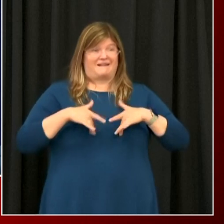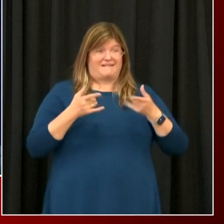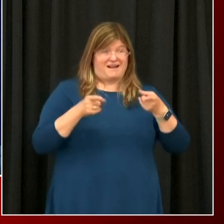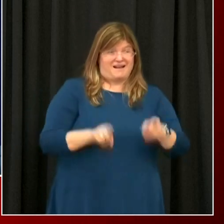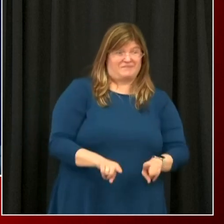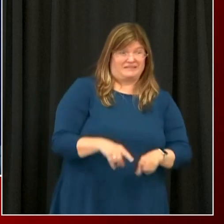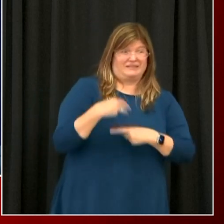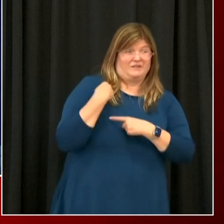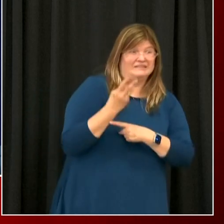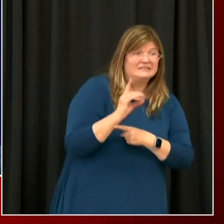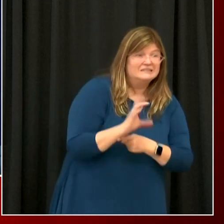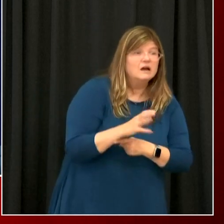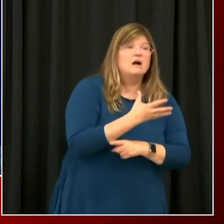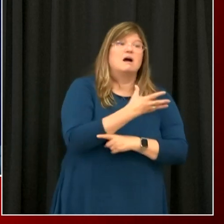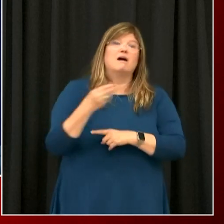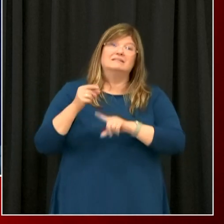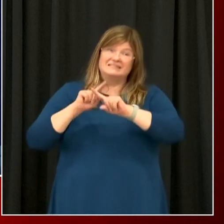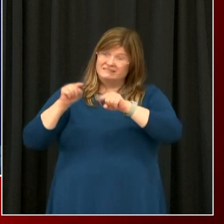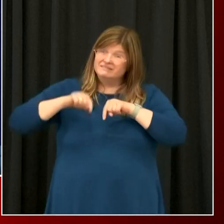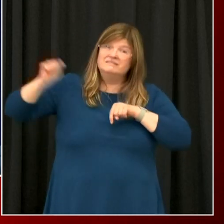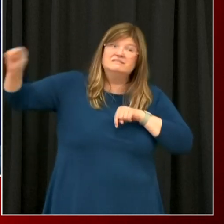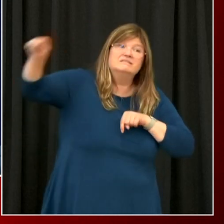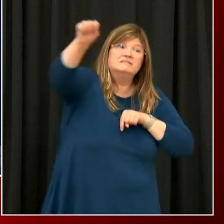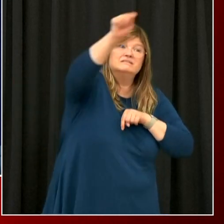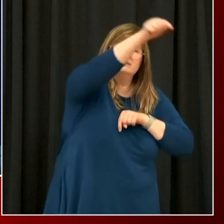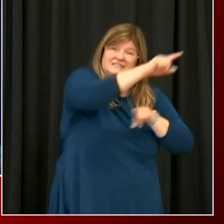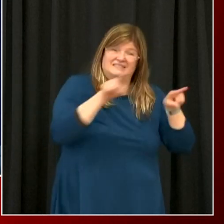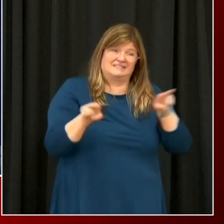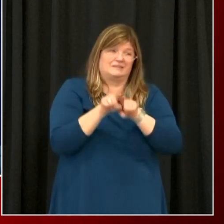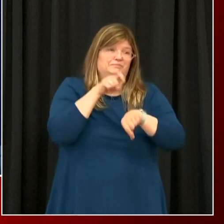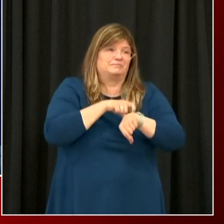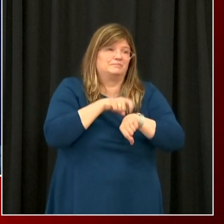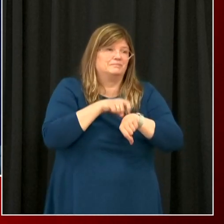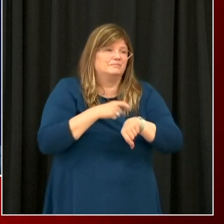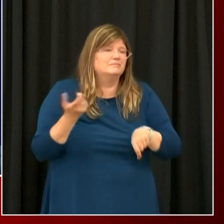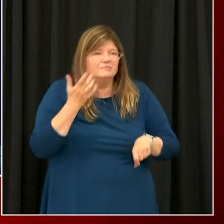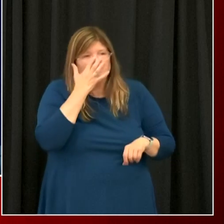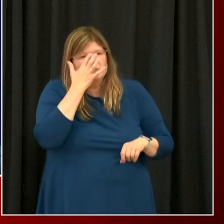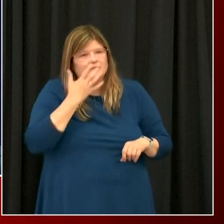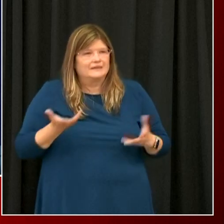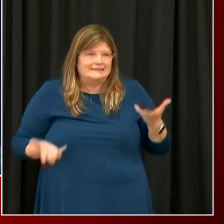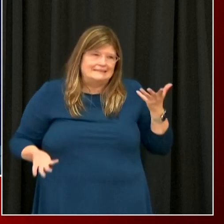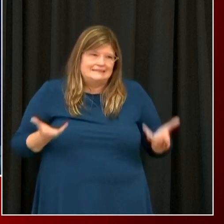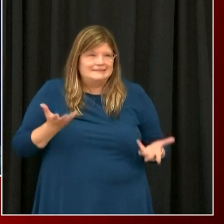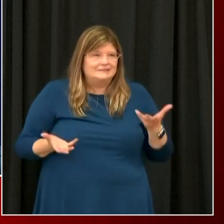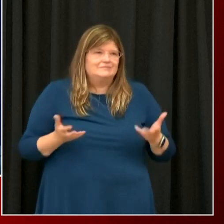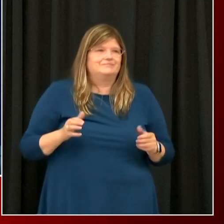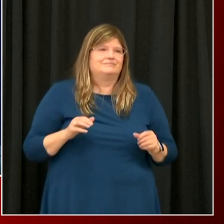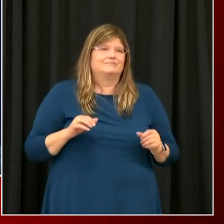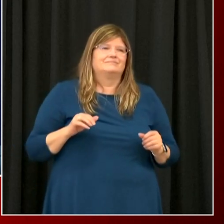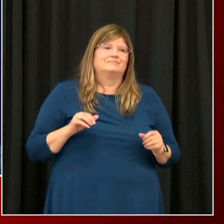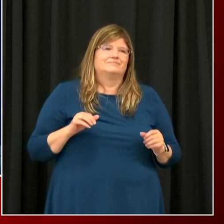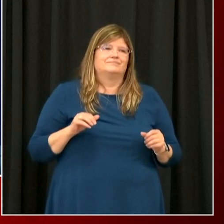but other major cities. So it'll, like I said, it's that will is an indication to me that